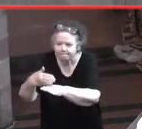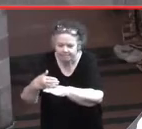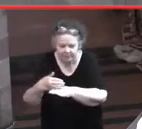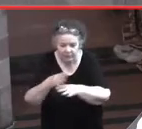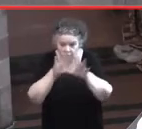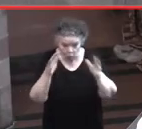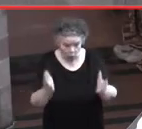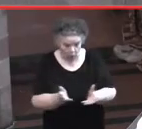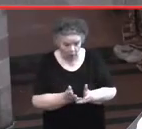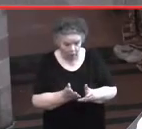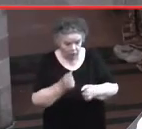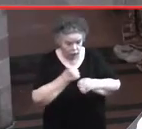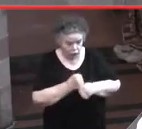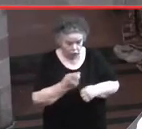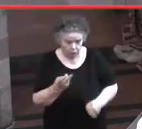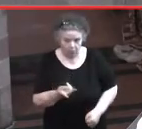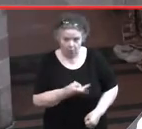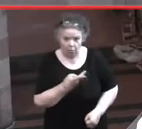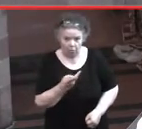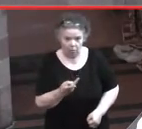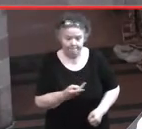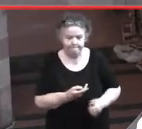the church.